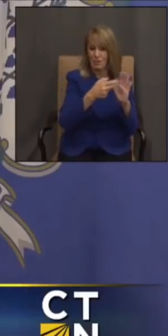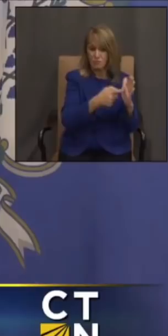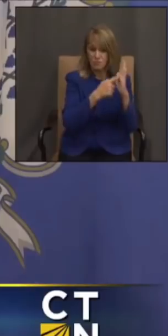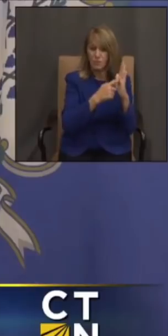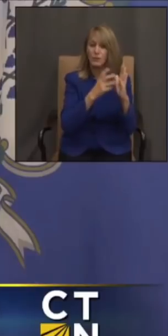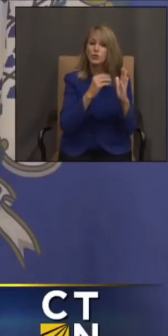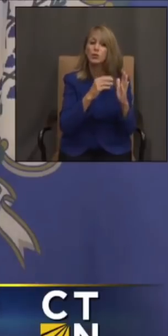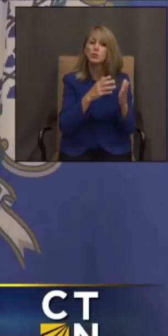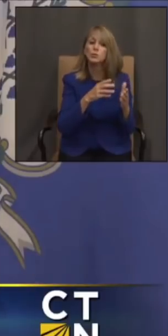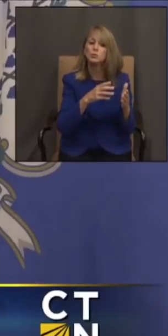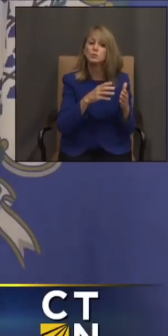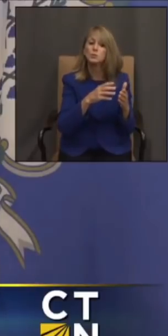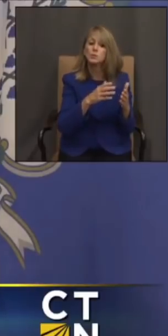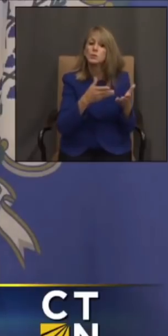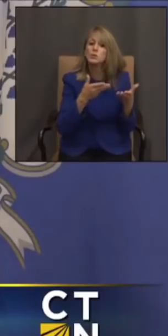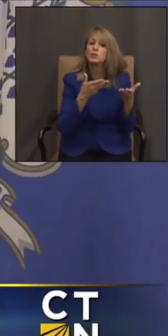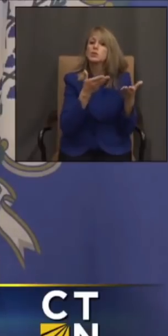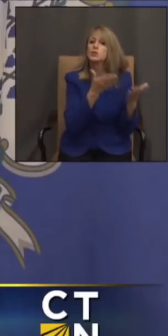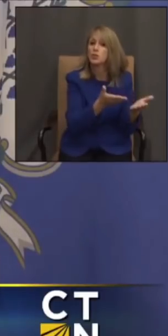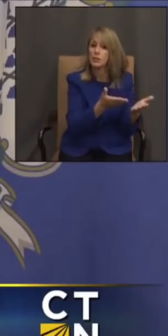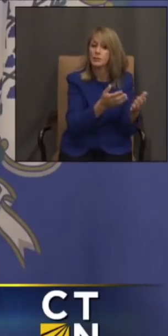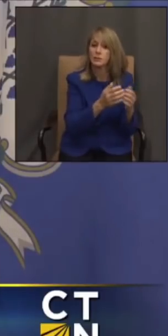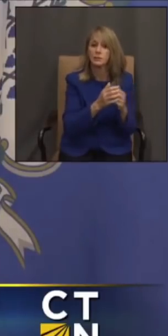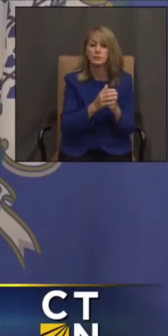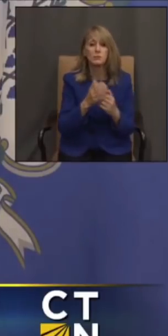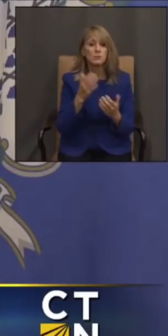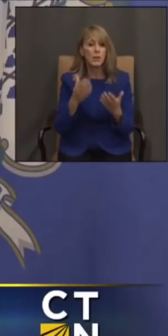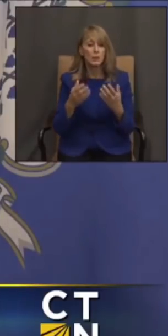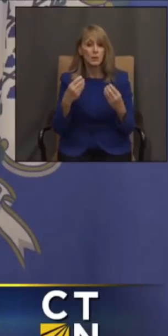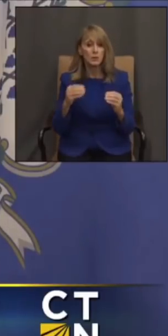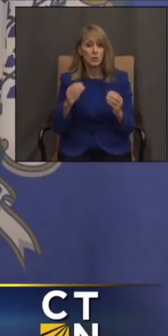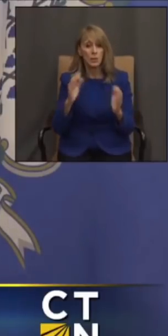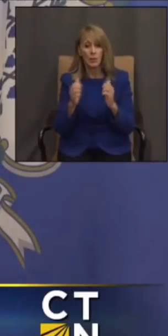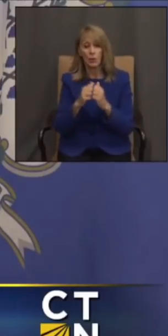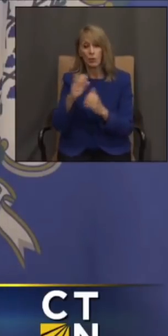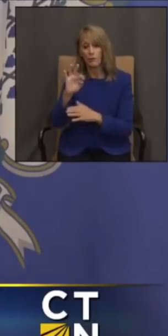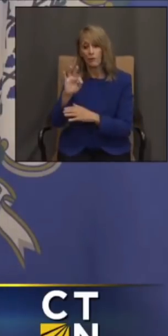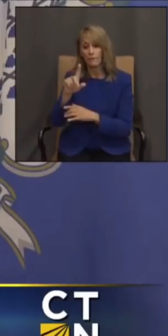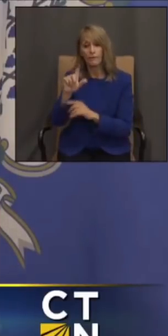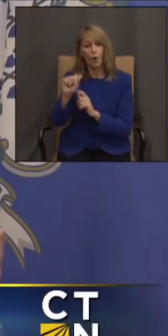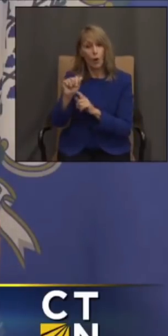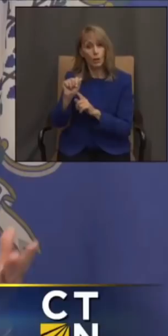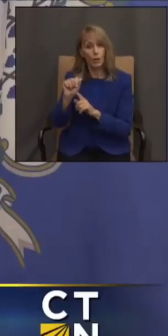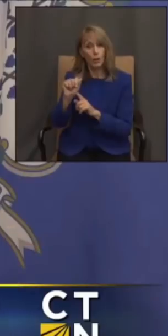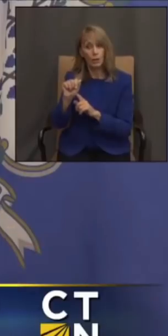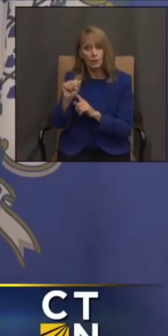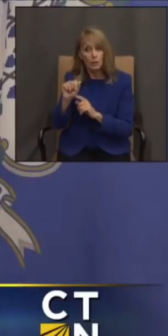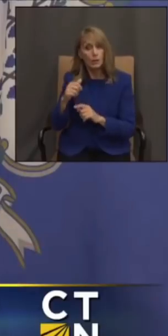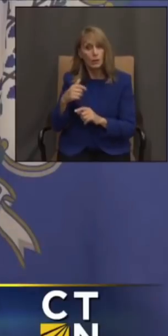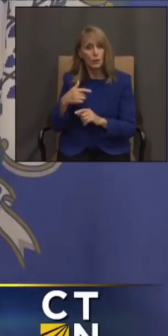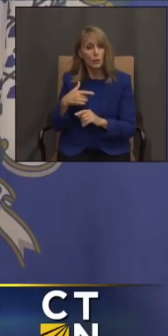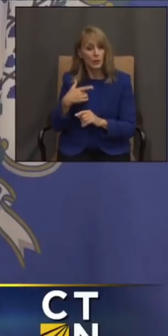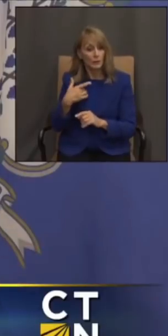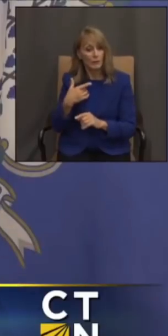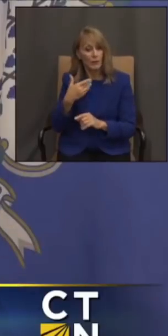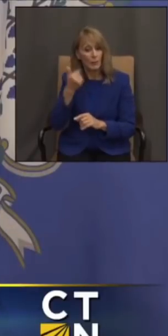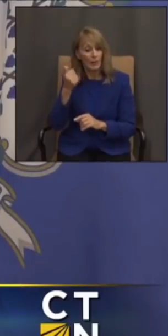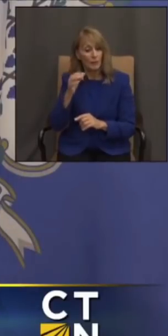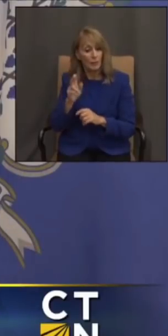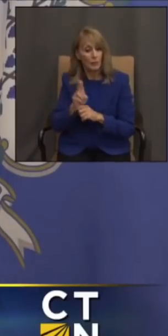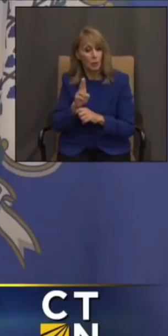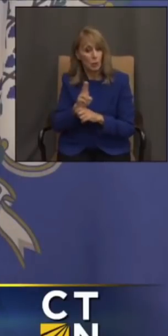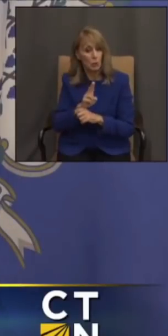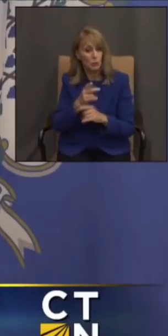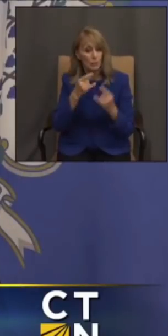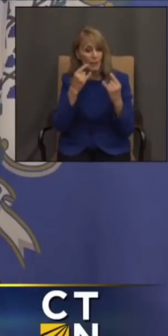do. I think stores would have the opportunity to say, unlike in Florida, we feel better if people wear a mask indoors through the month